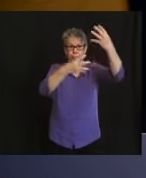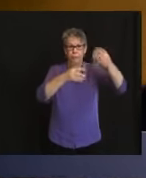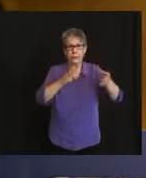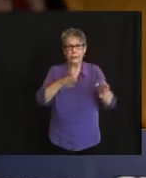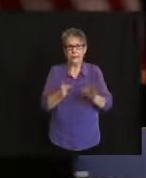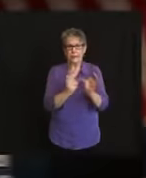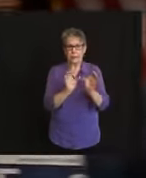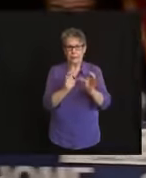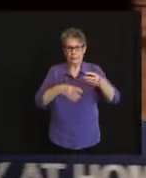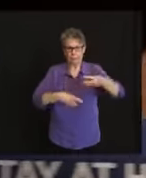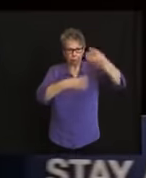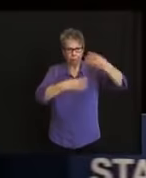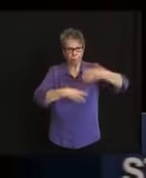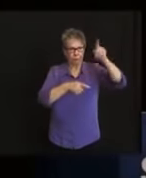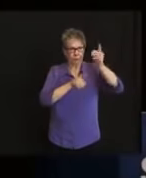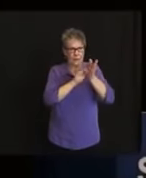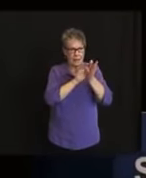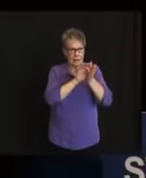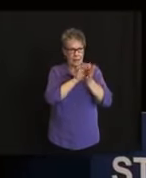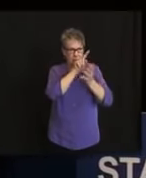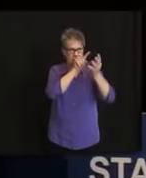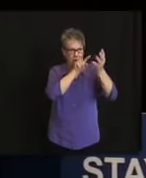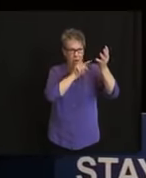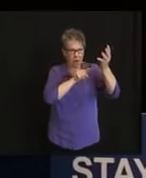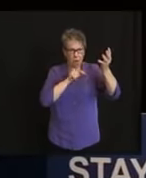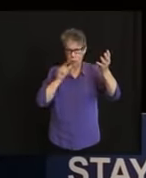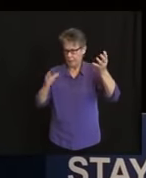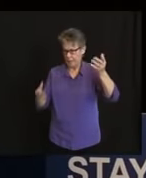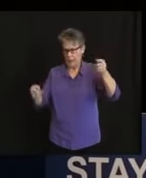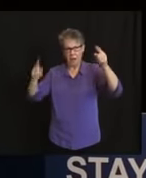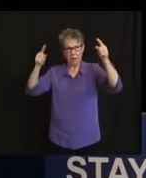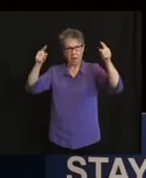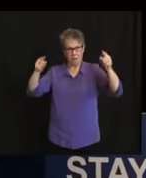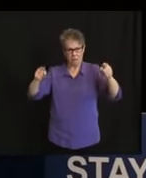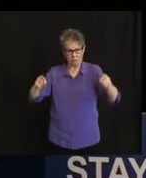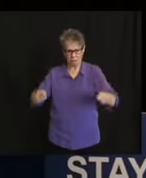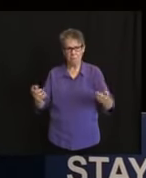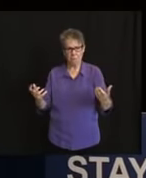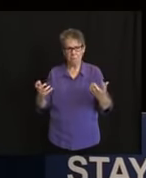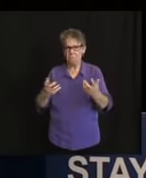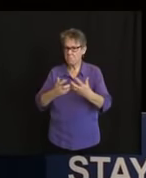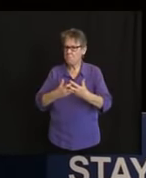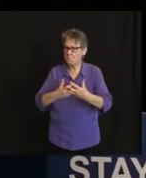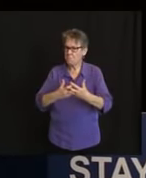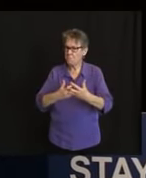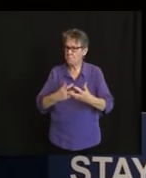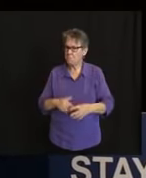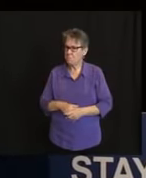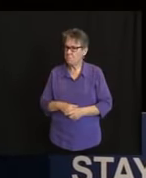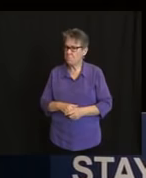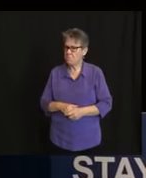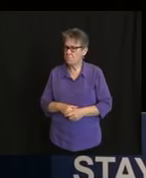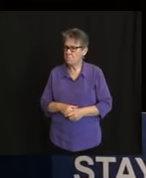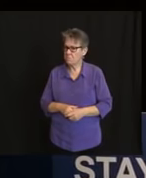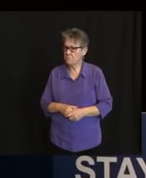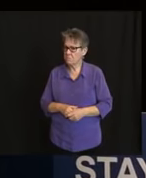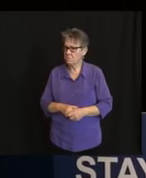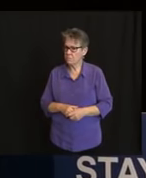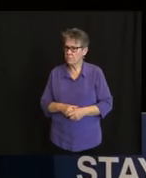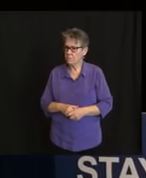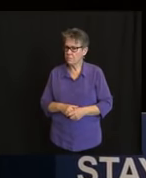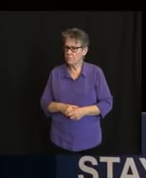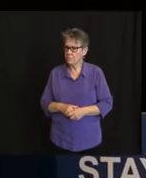that, we're going to be implementing a new type of survey because, again, just to reiterate the points, these are data points